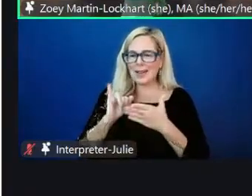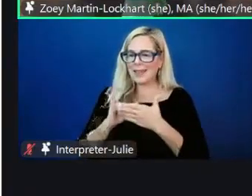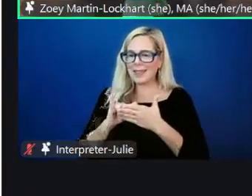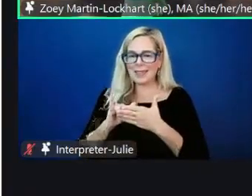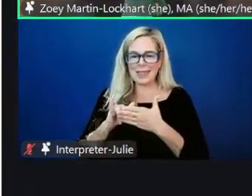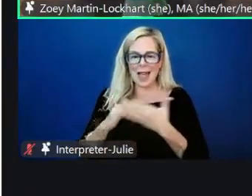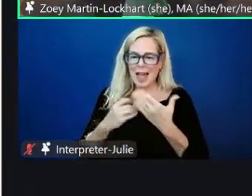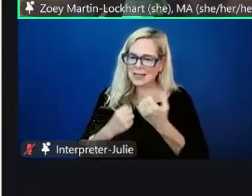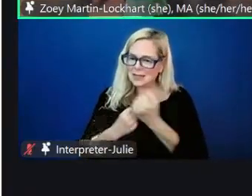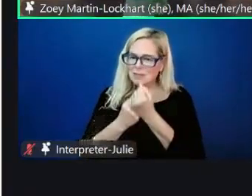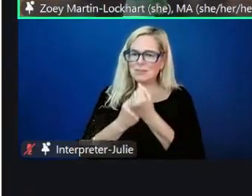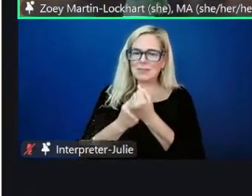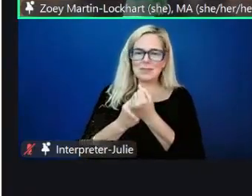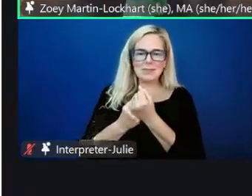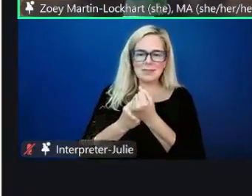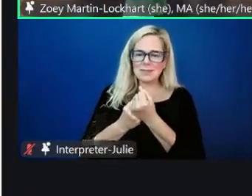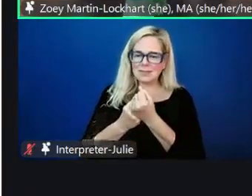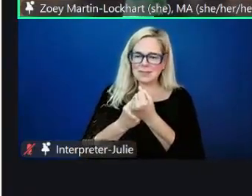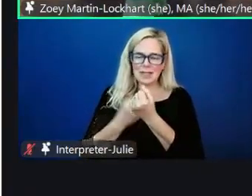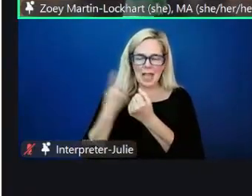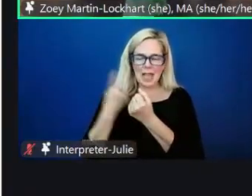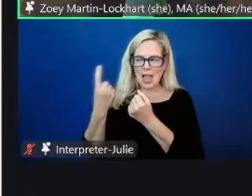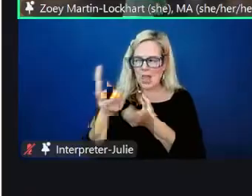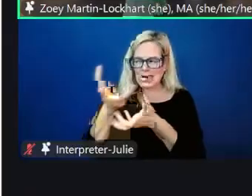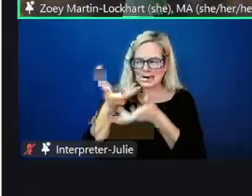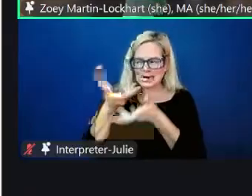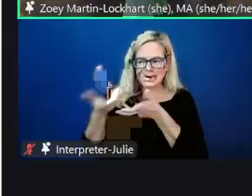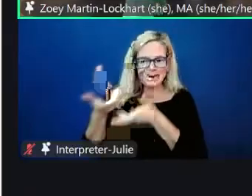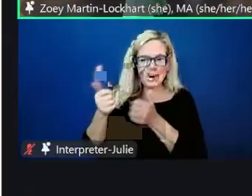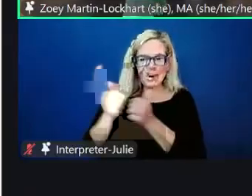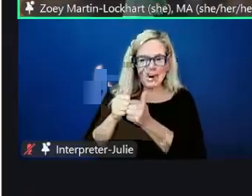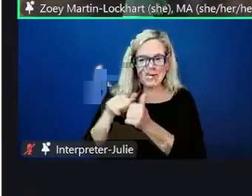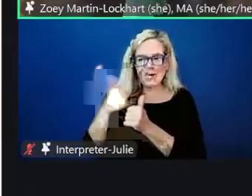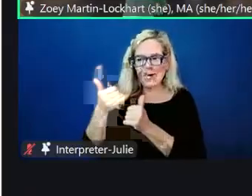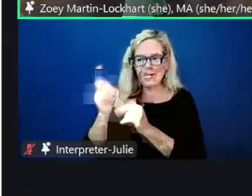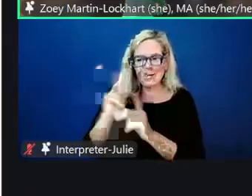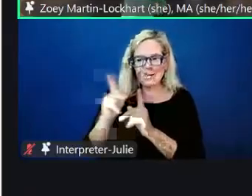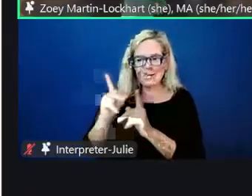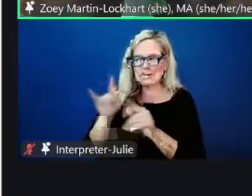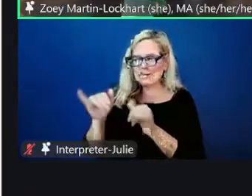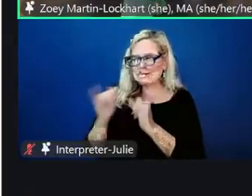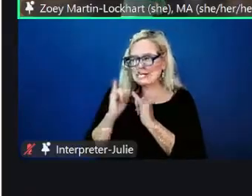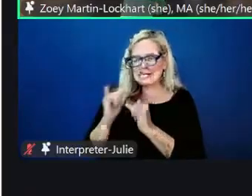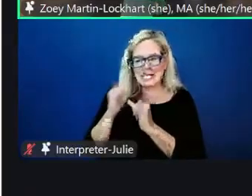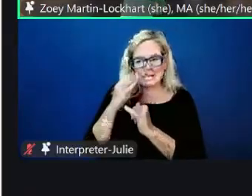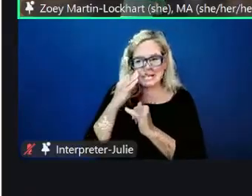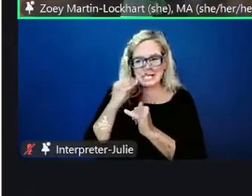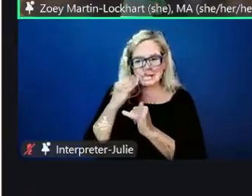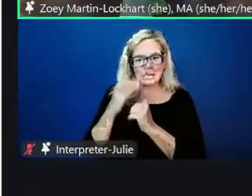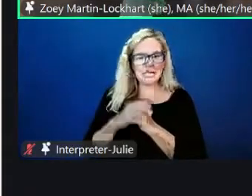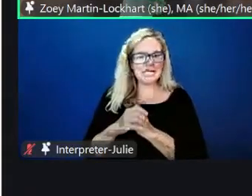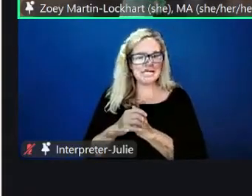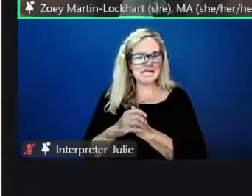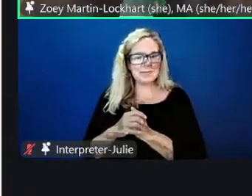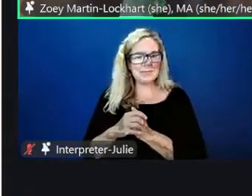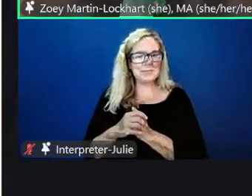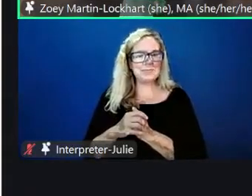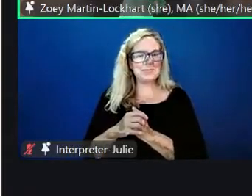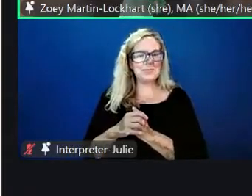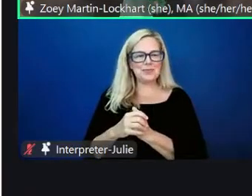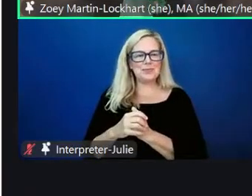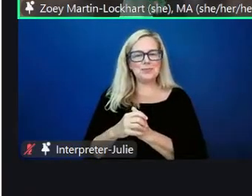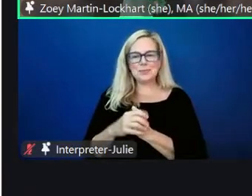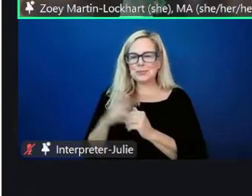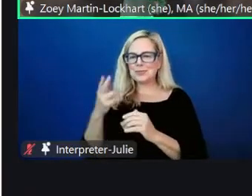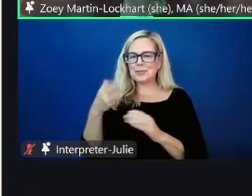only with fellow disabled healthcare trainees and professionals. From interlocutors themselves, quote,